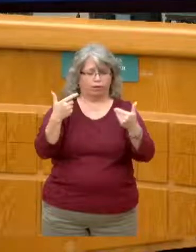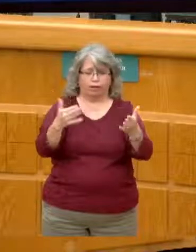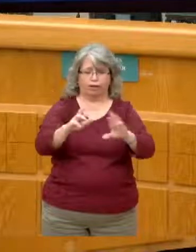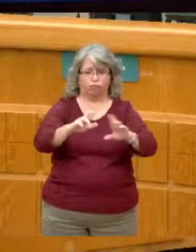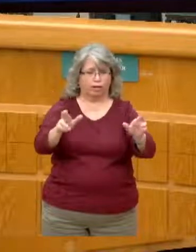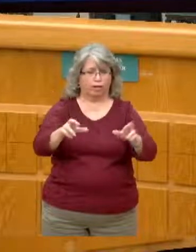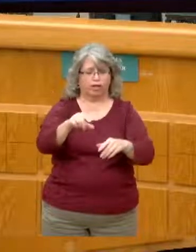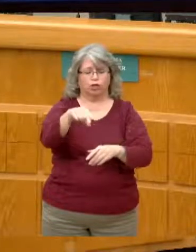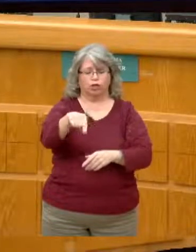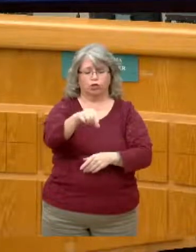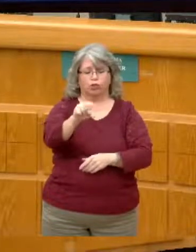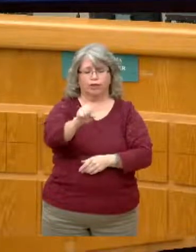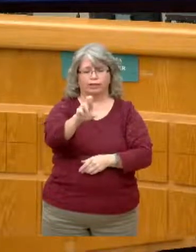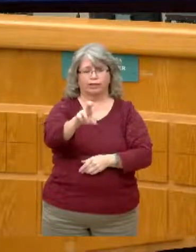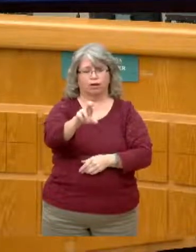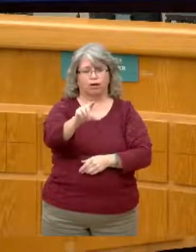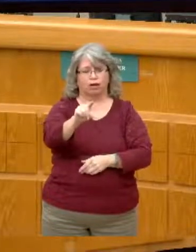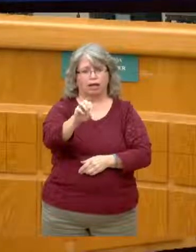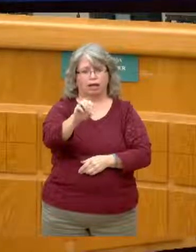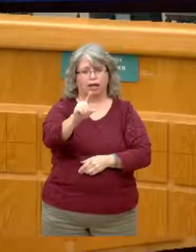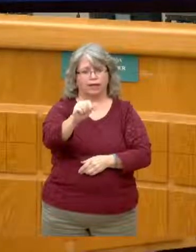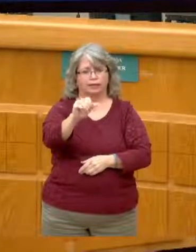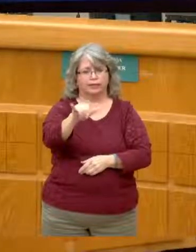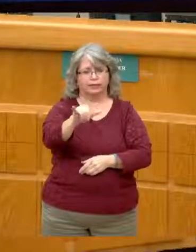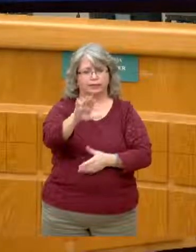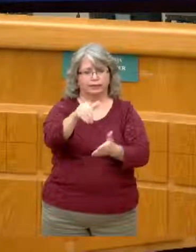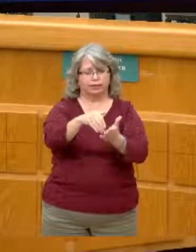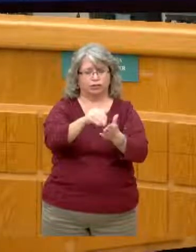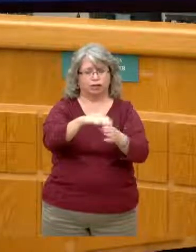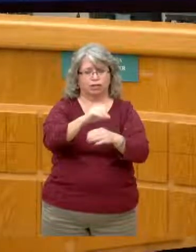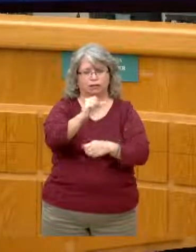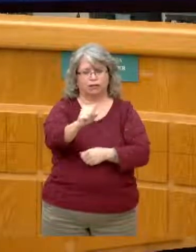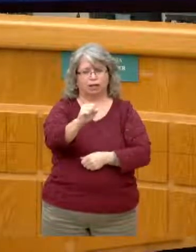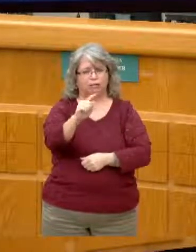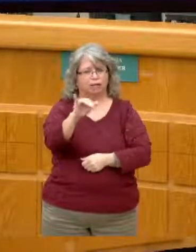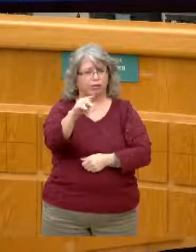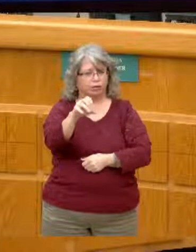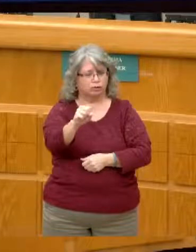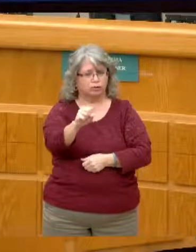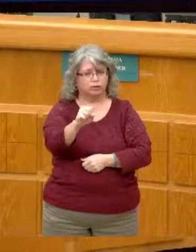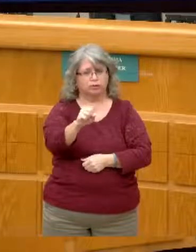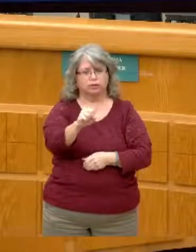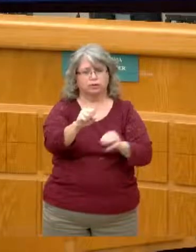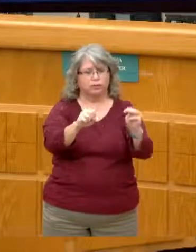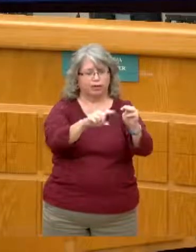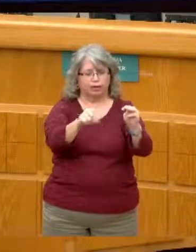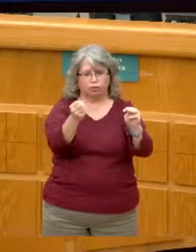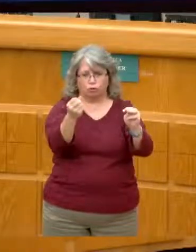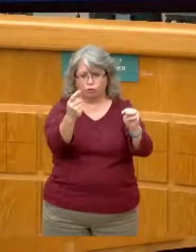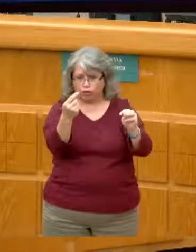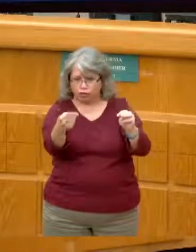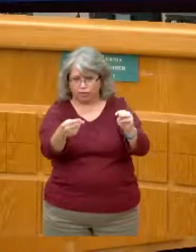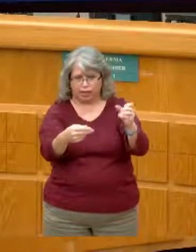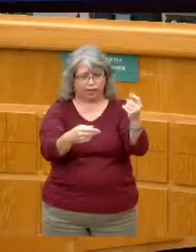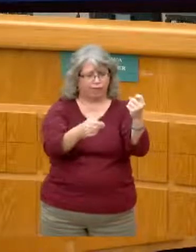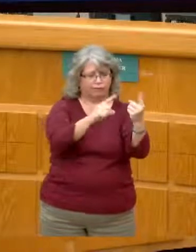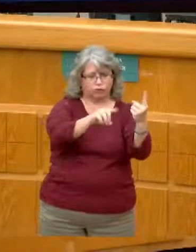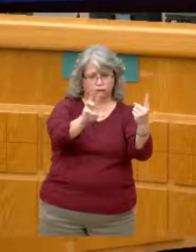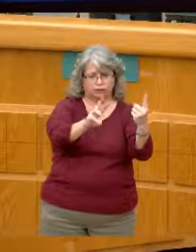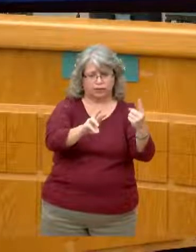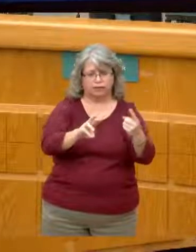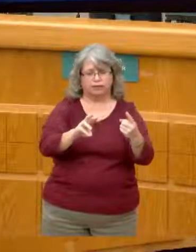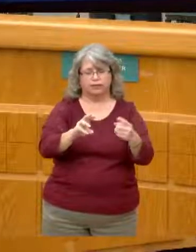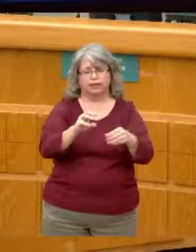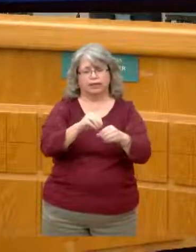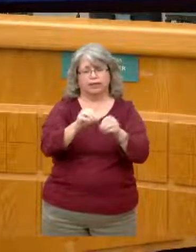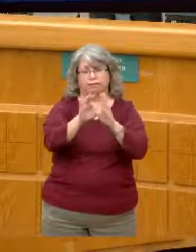QSR Legacy Center down South Staples from on Monday through Thursday, 11 to 6. We're out there at Falla's parking